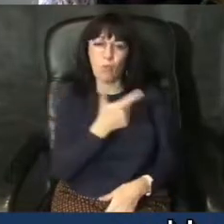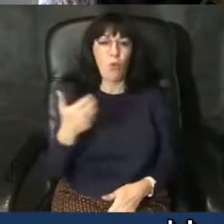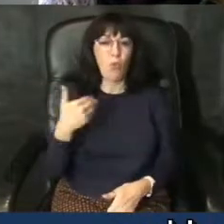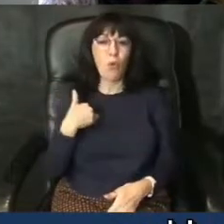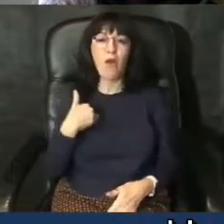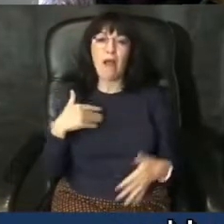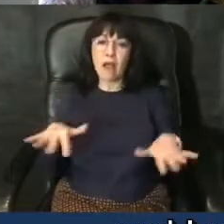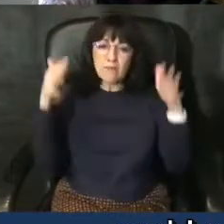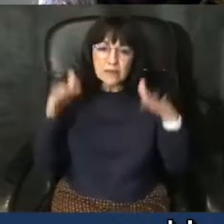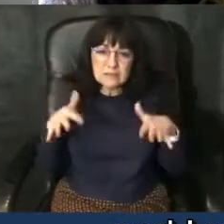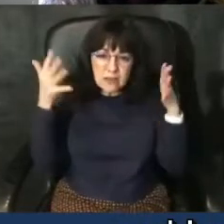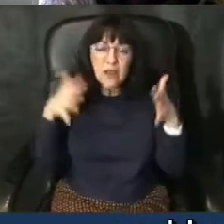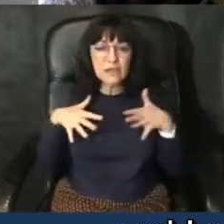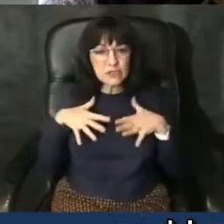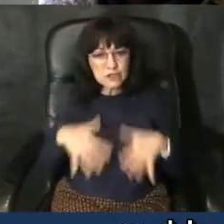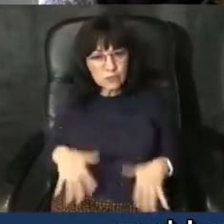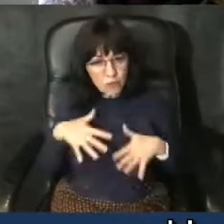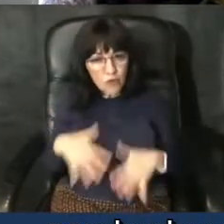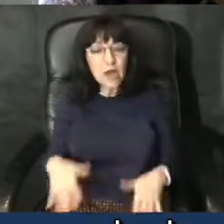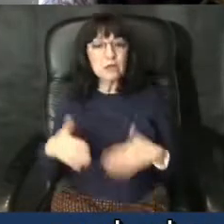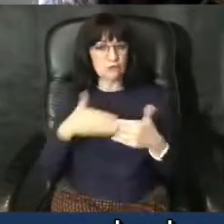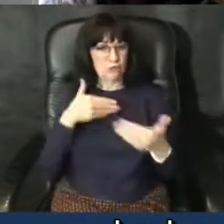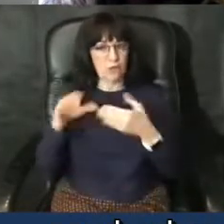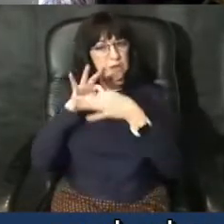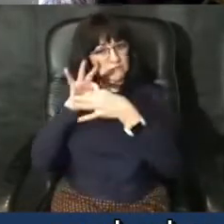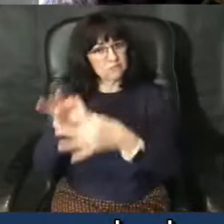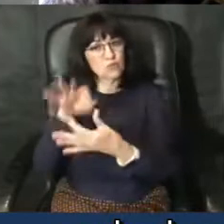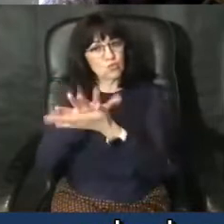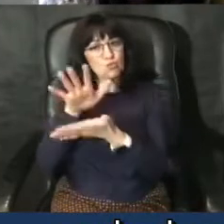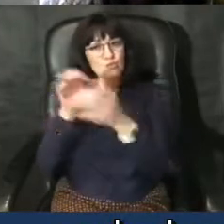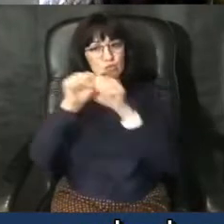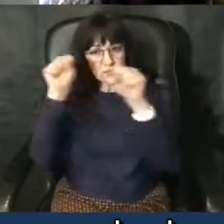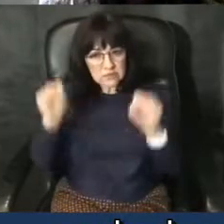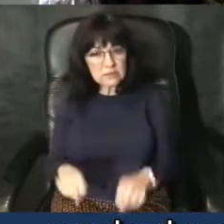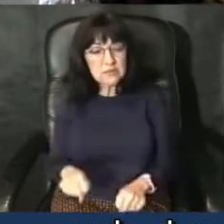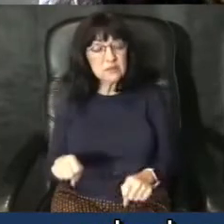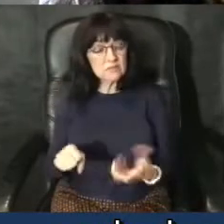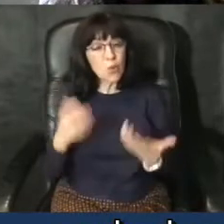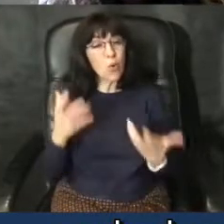And I really just want to mention, trust telehealth. We've worked really hard in our state to get